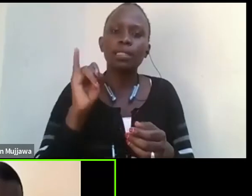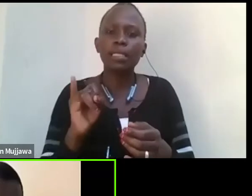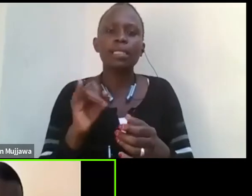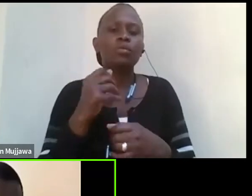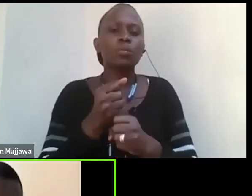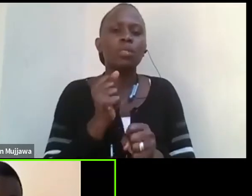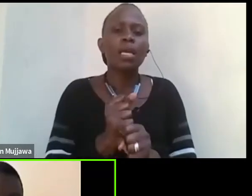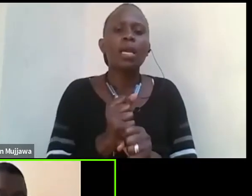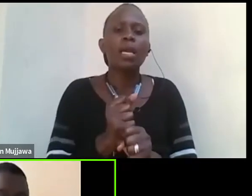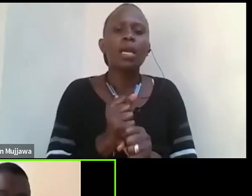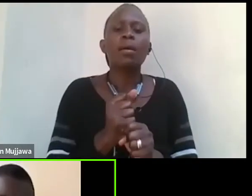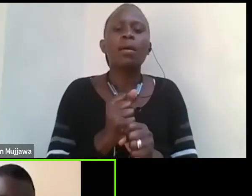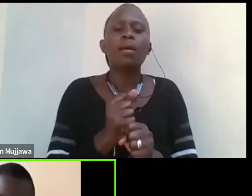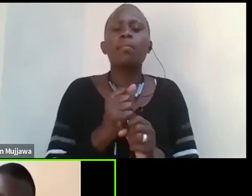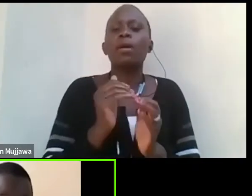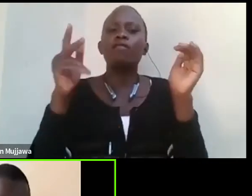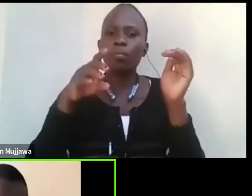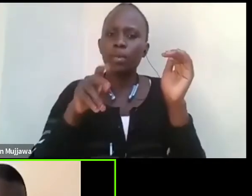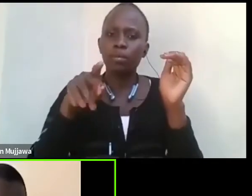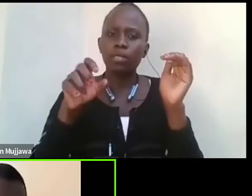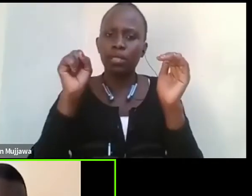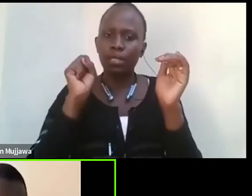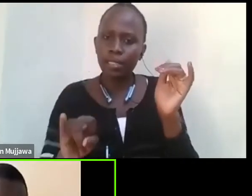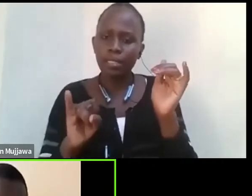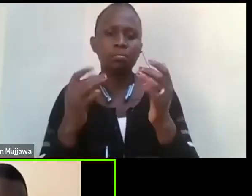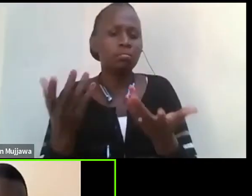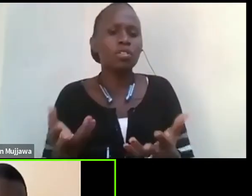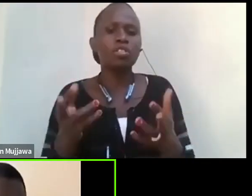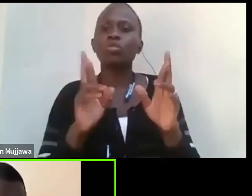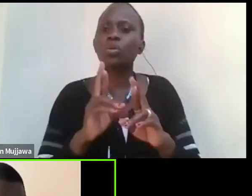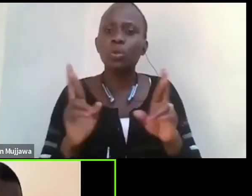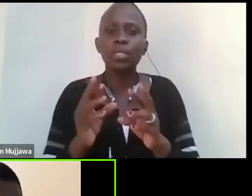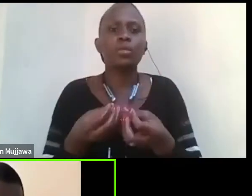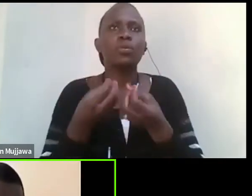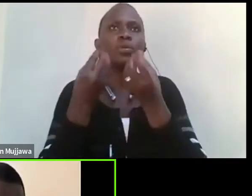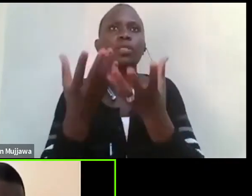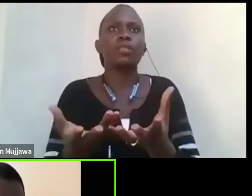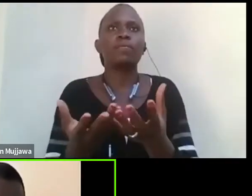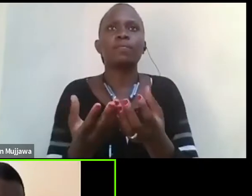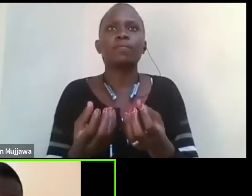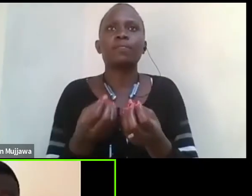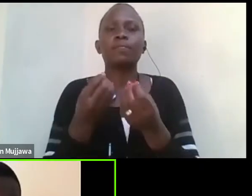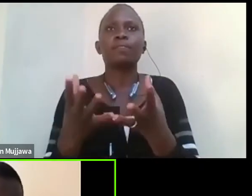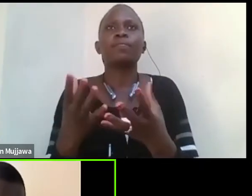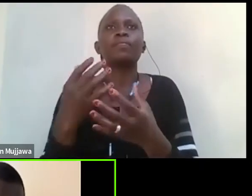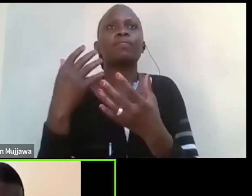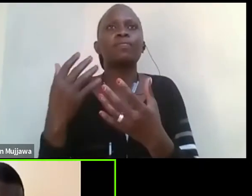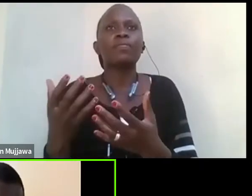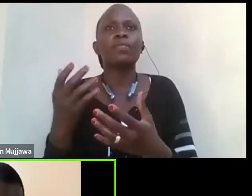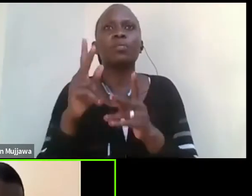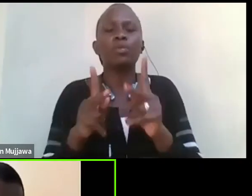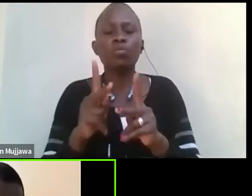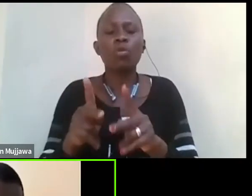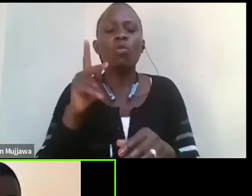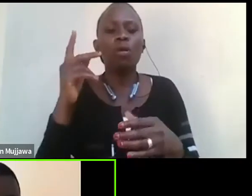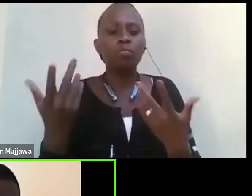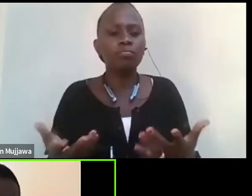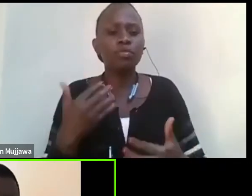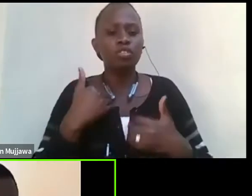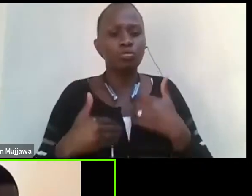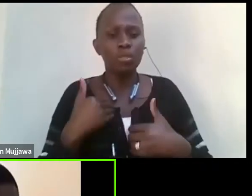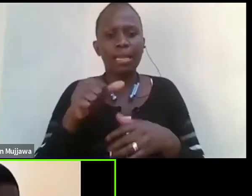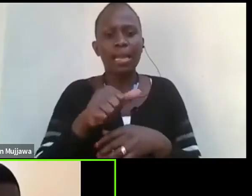Pepsi today? And Pepsi is always willing to provide factory tours for people who are interested, and so many other manufacturers are. That's what you have to do